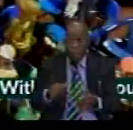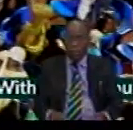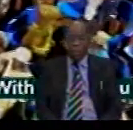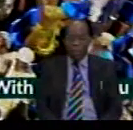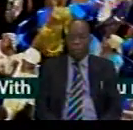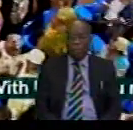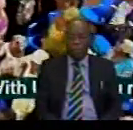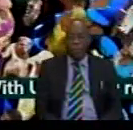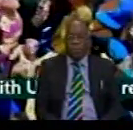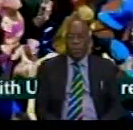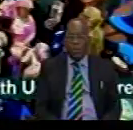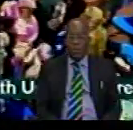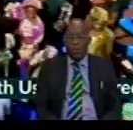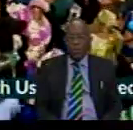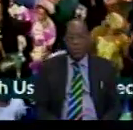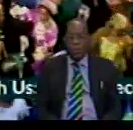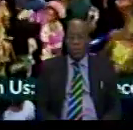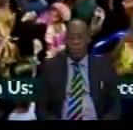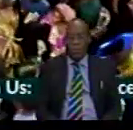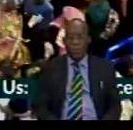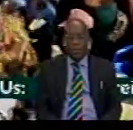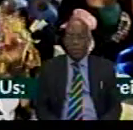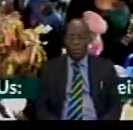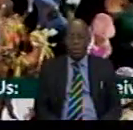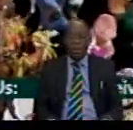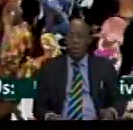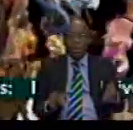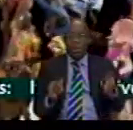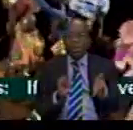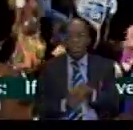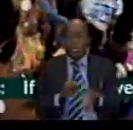Voilà, voilà. That's it.